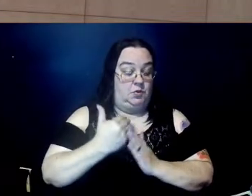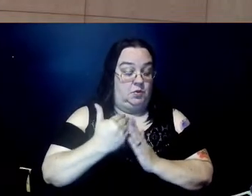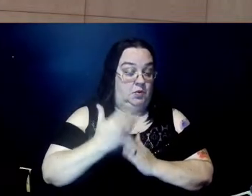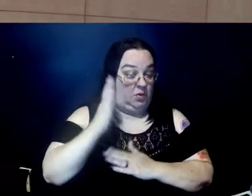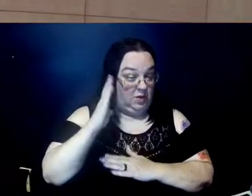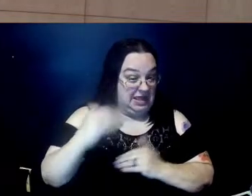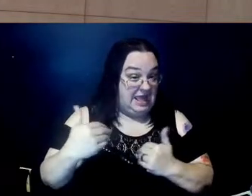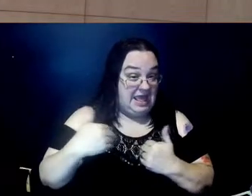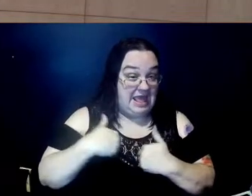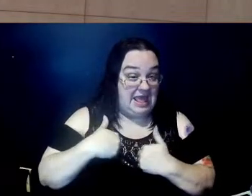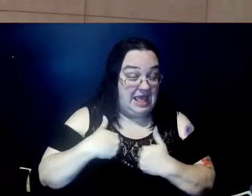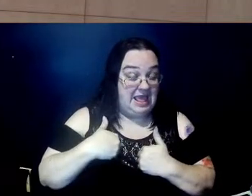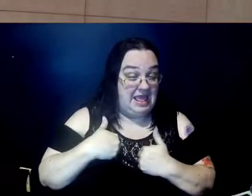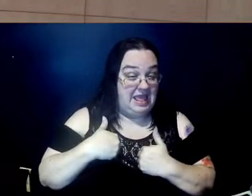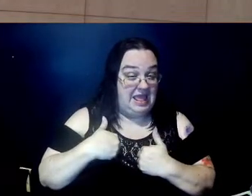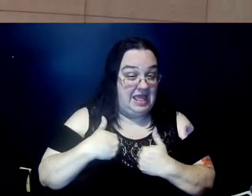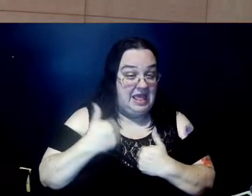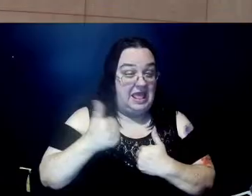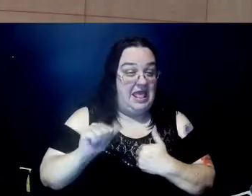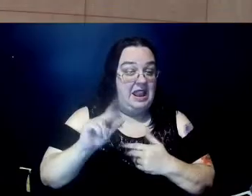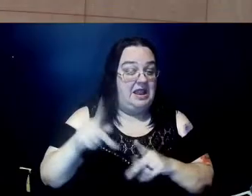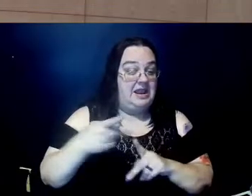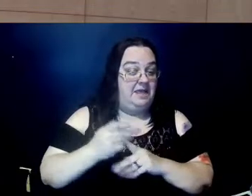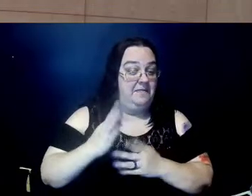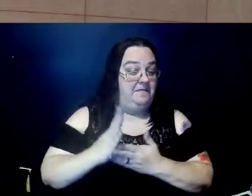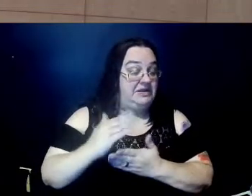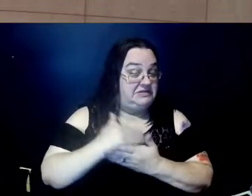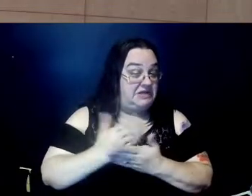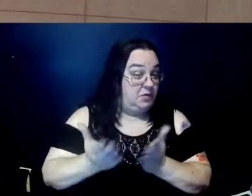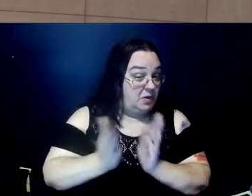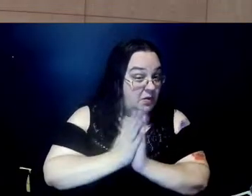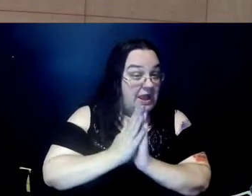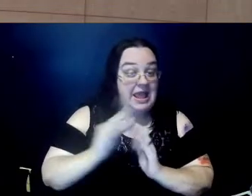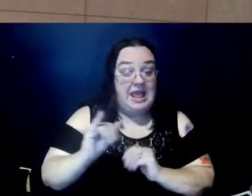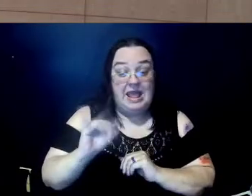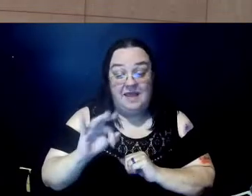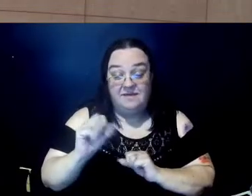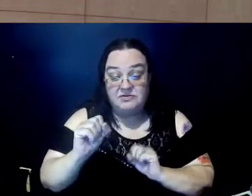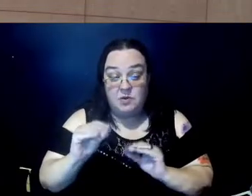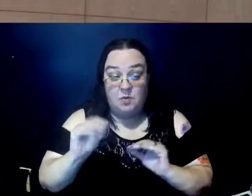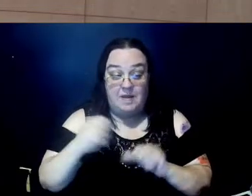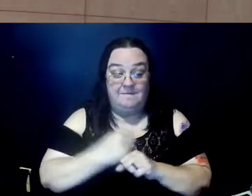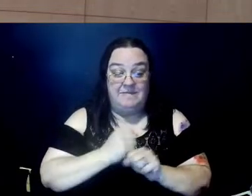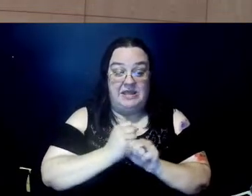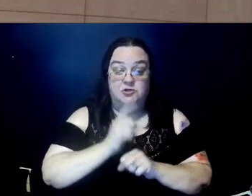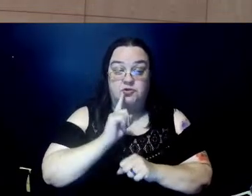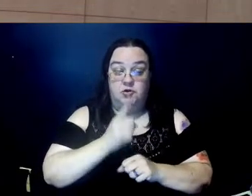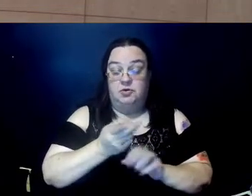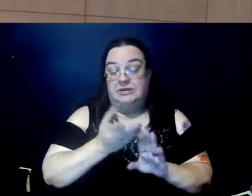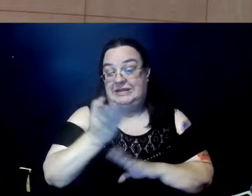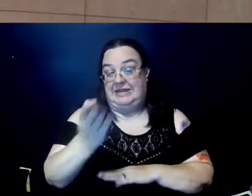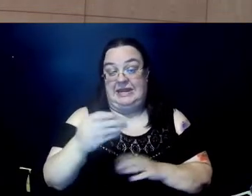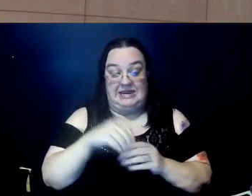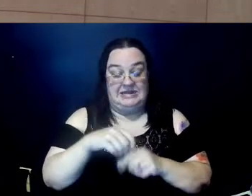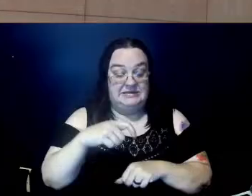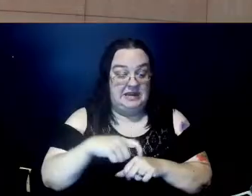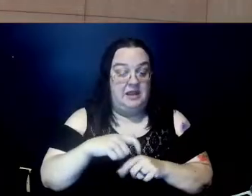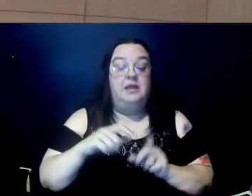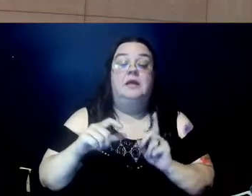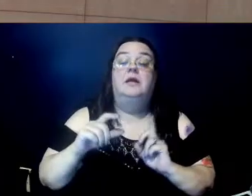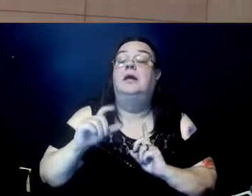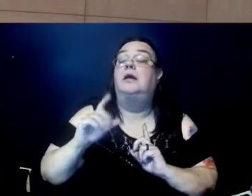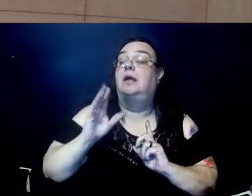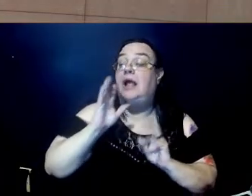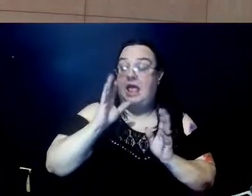have any kind of budgetary request? And if so, can you just make sure we get it in time?